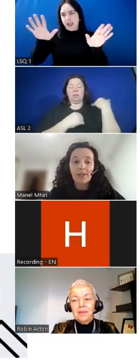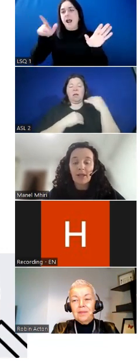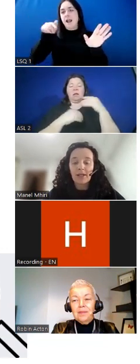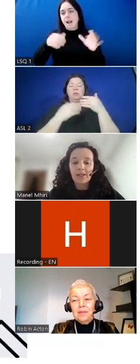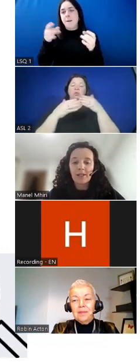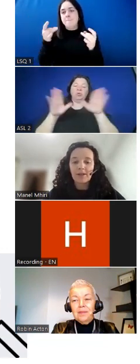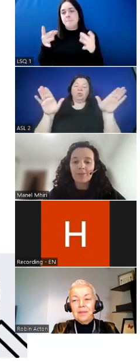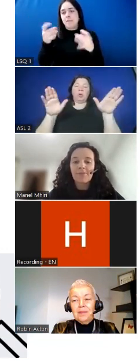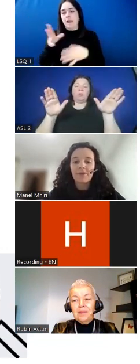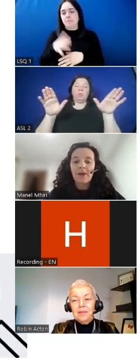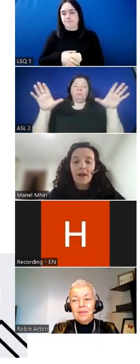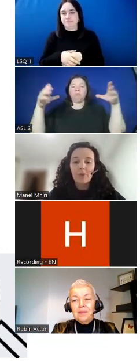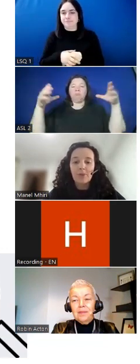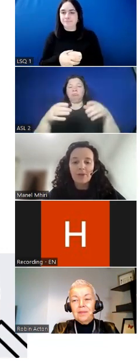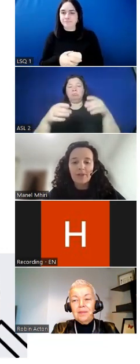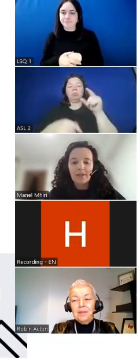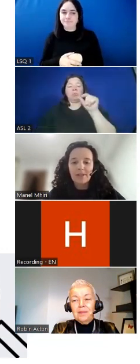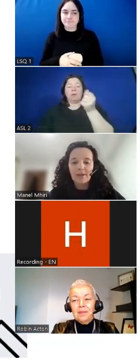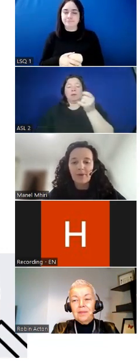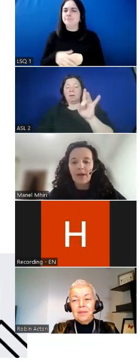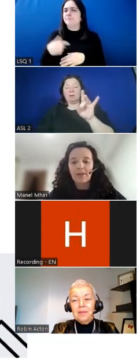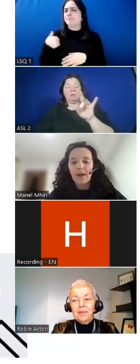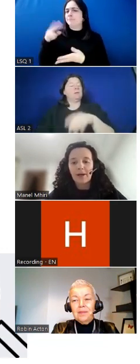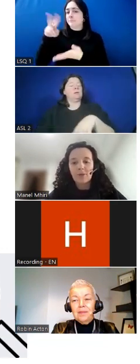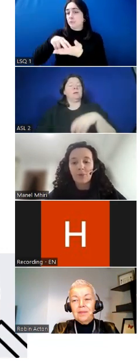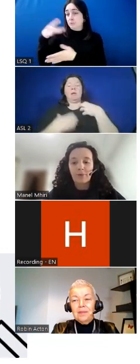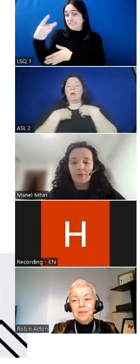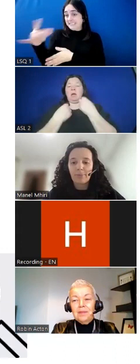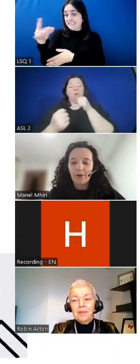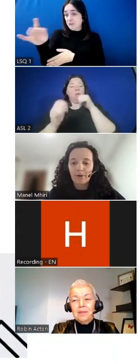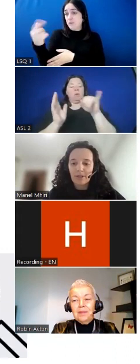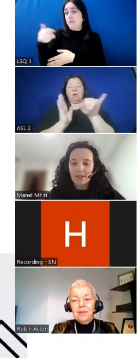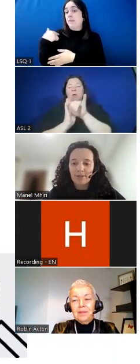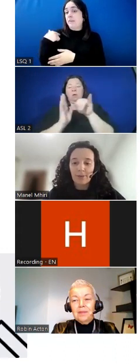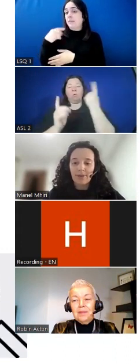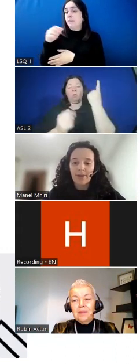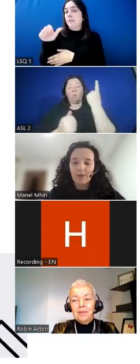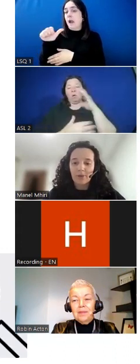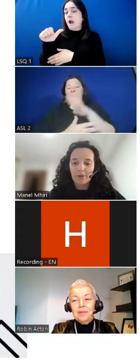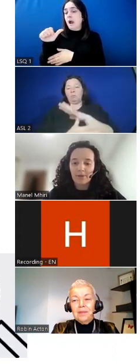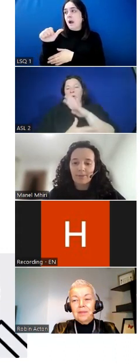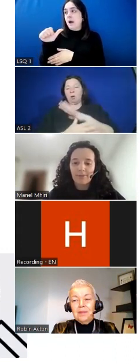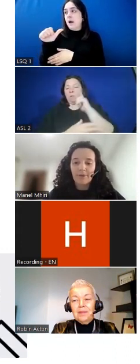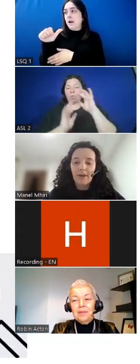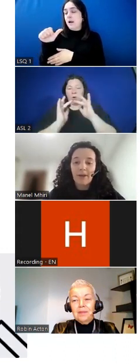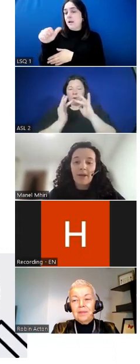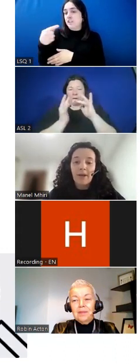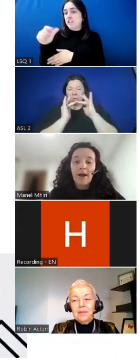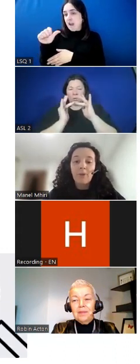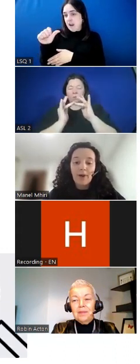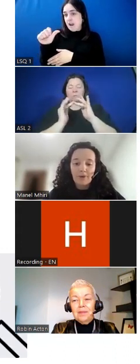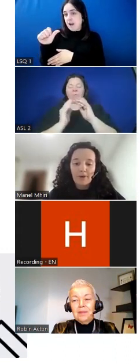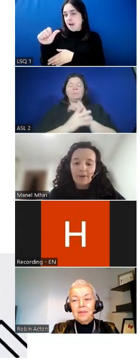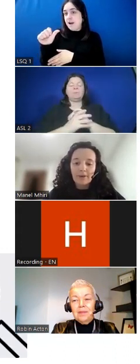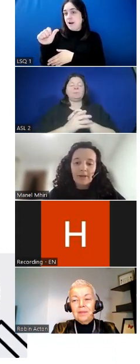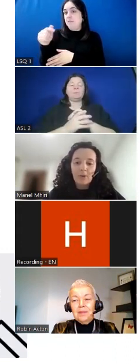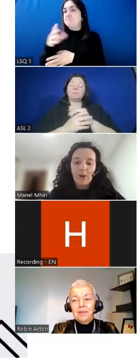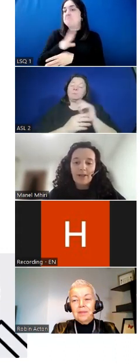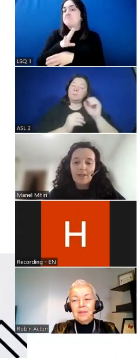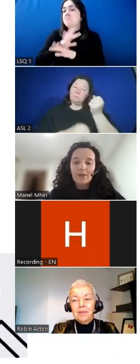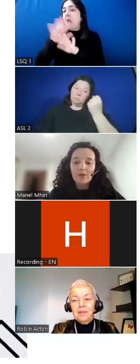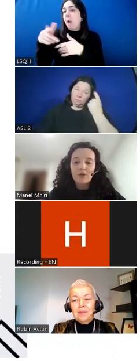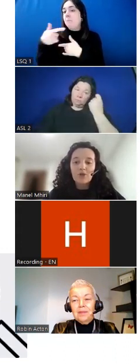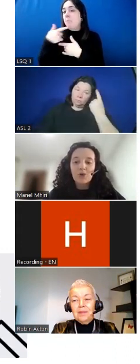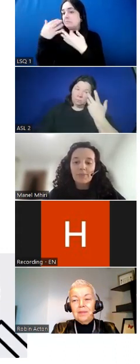in 2018, health was not identified as one of the priorities for the network. However,